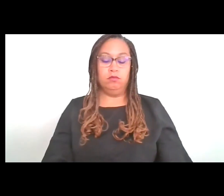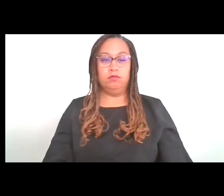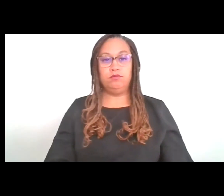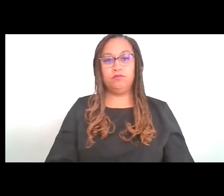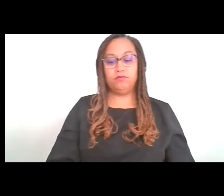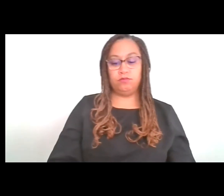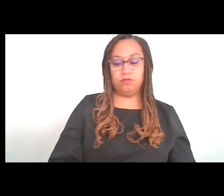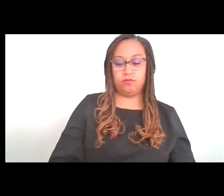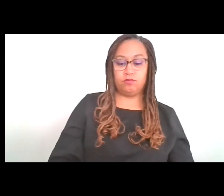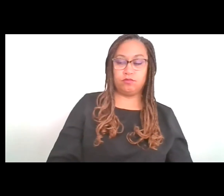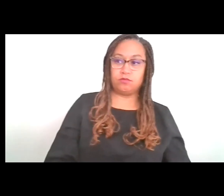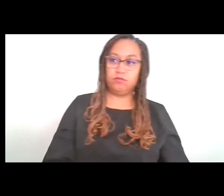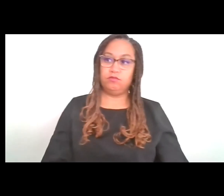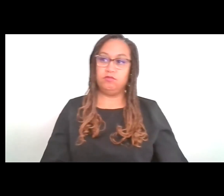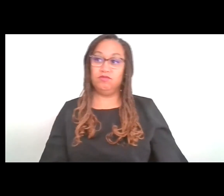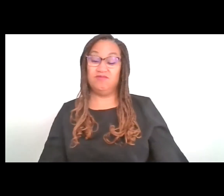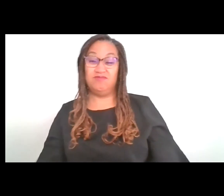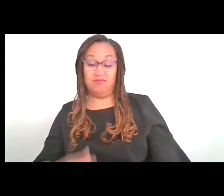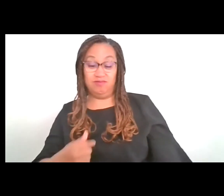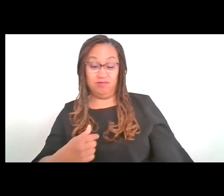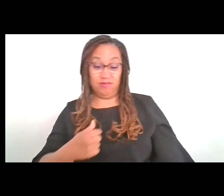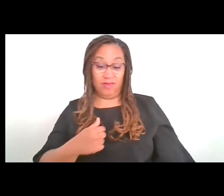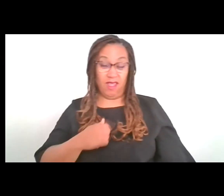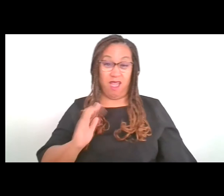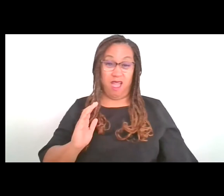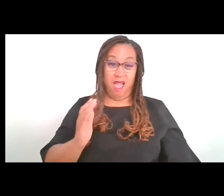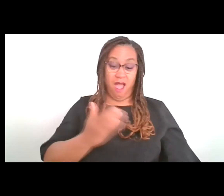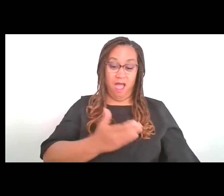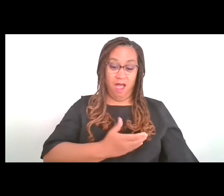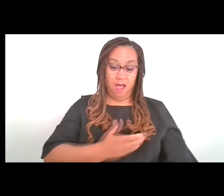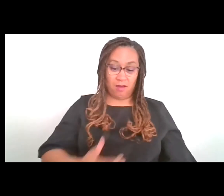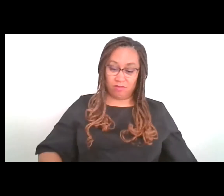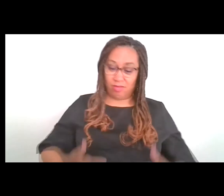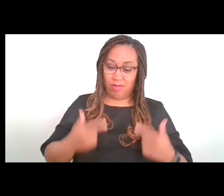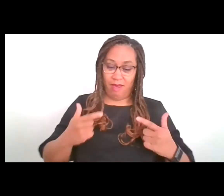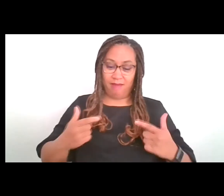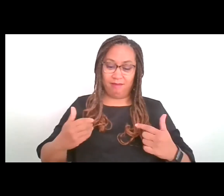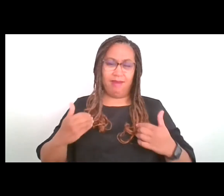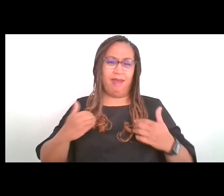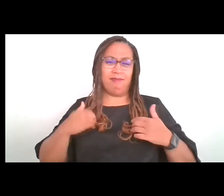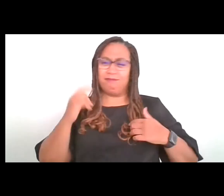Like hidden gems of stories never told before.